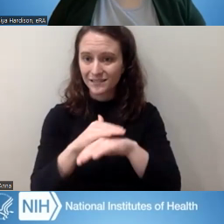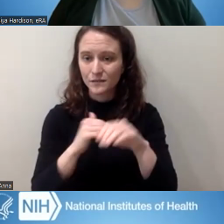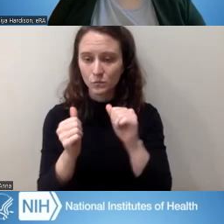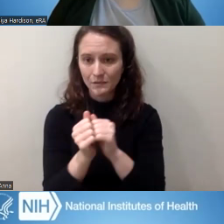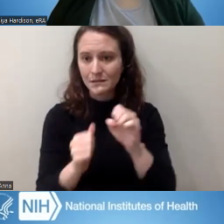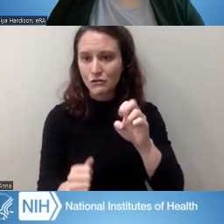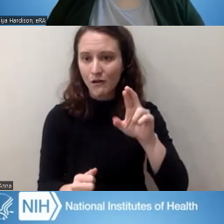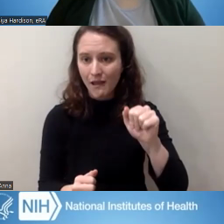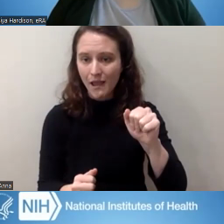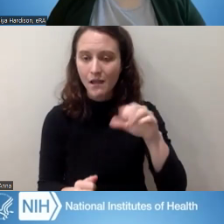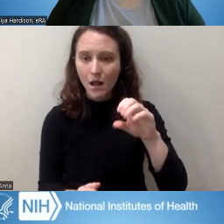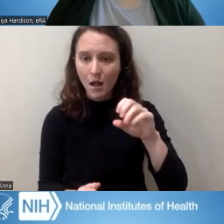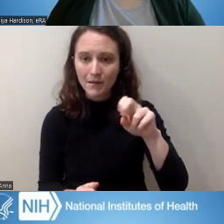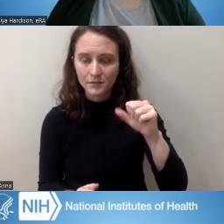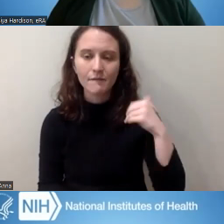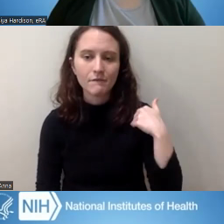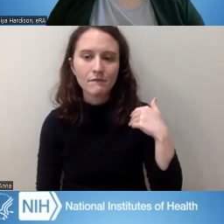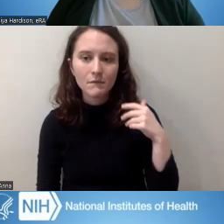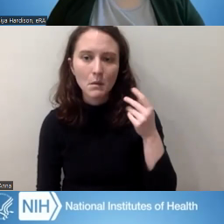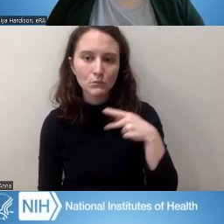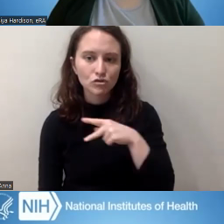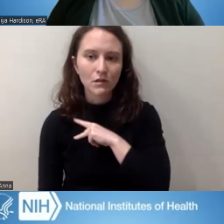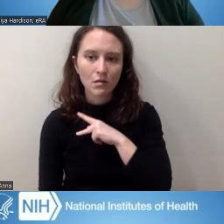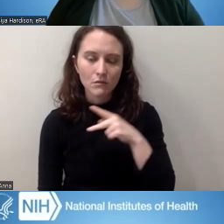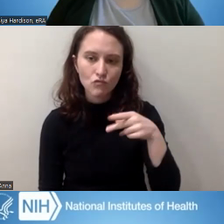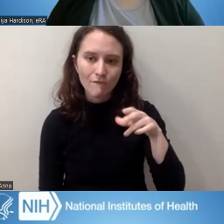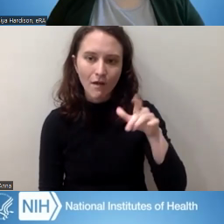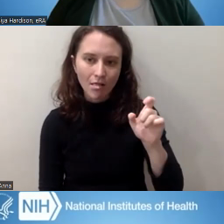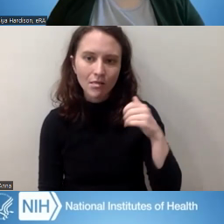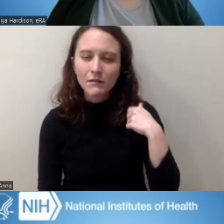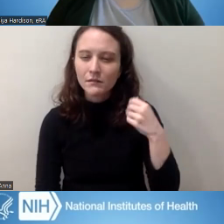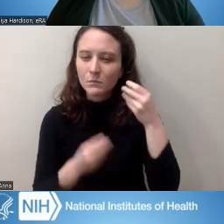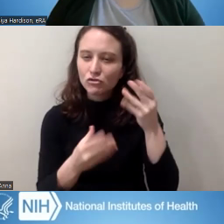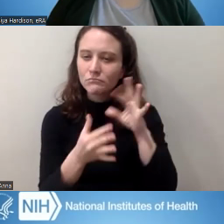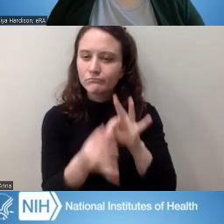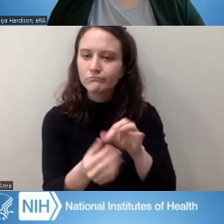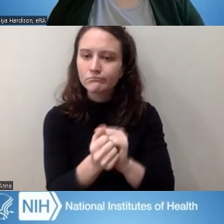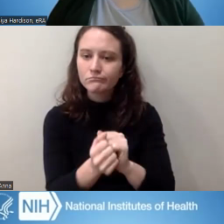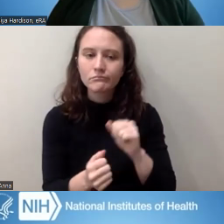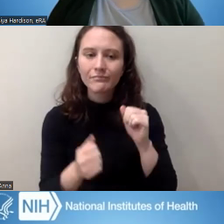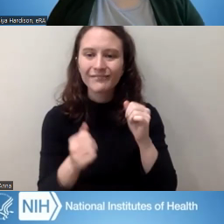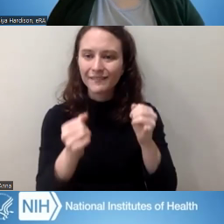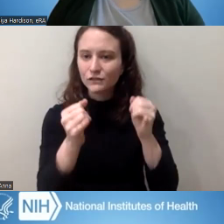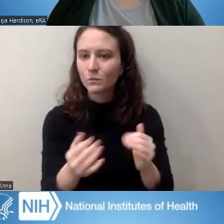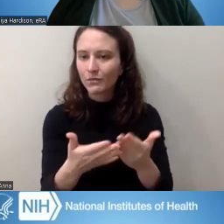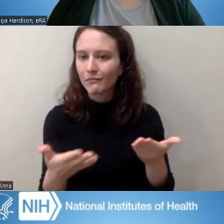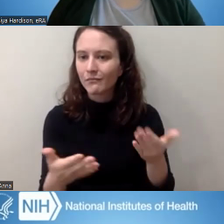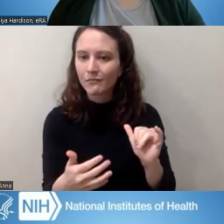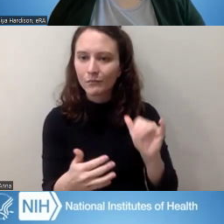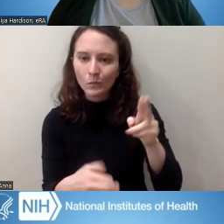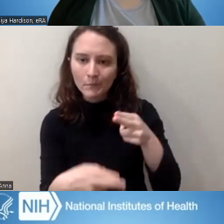has a personal profile. This is going to contain information regarding to the individual, things like their name,